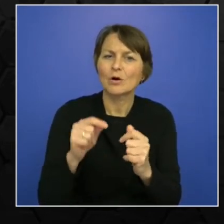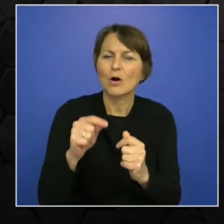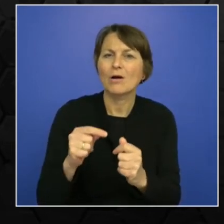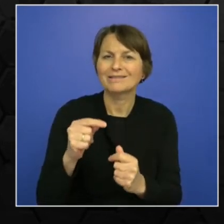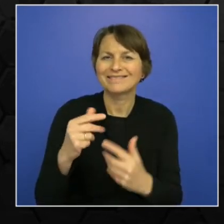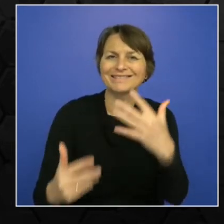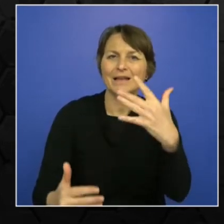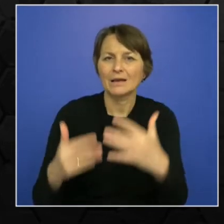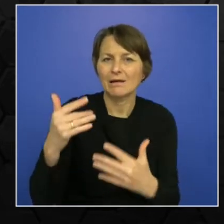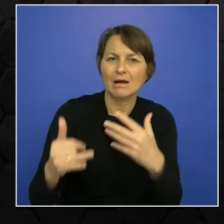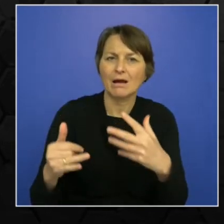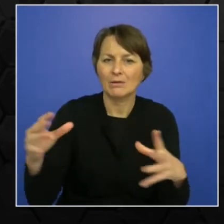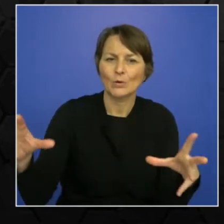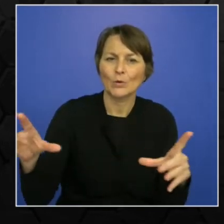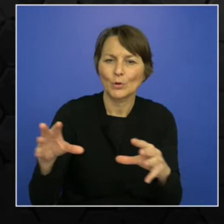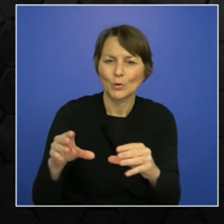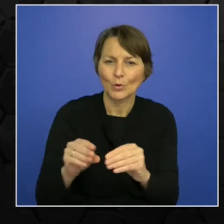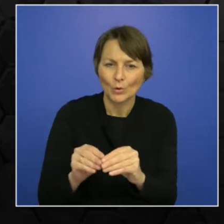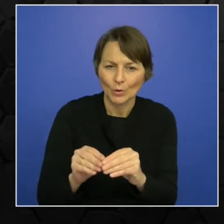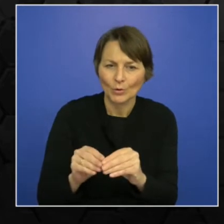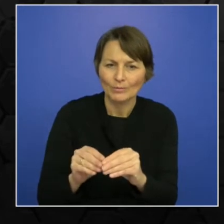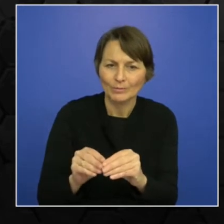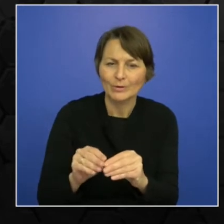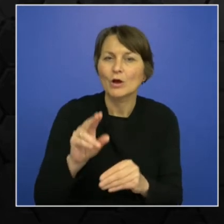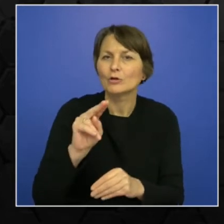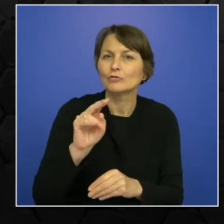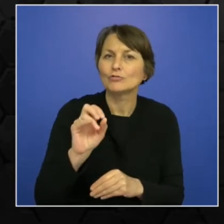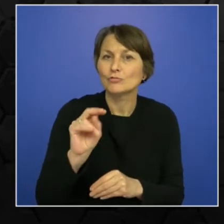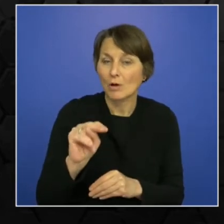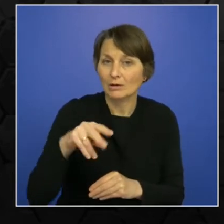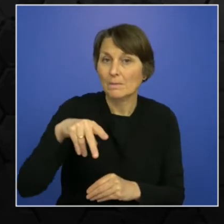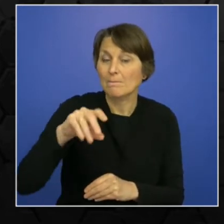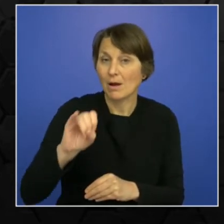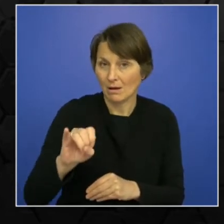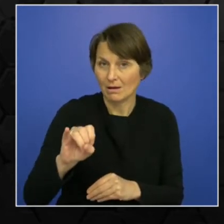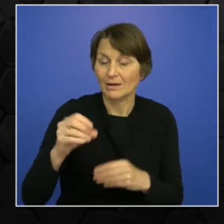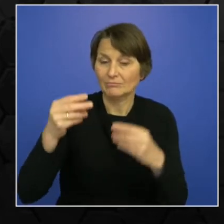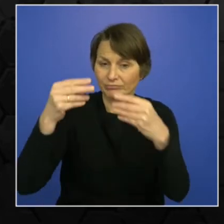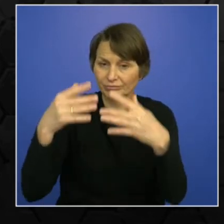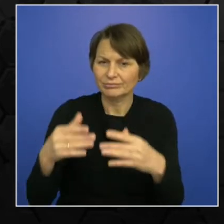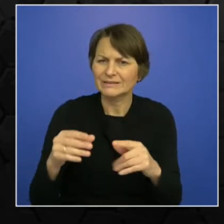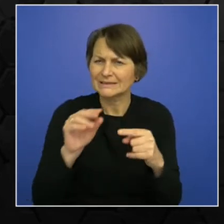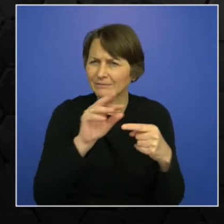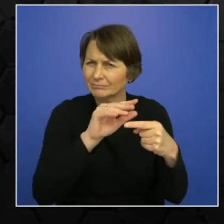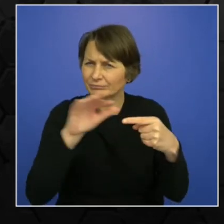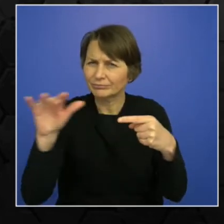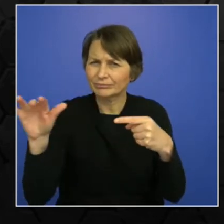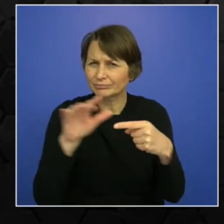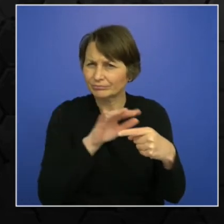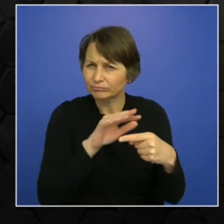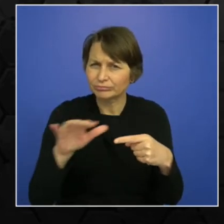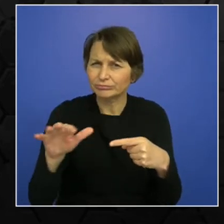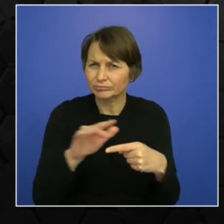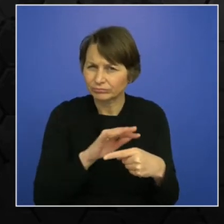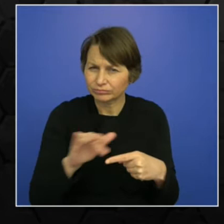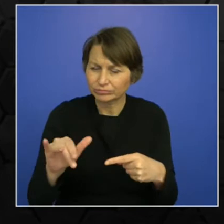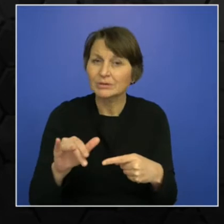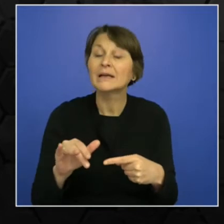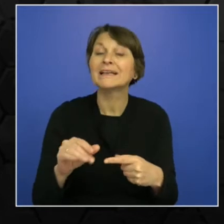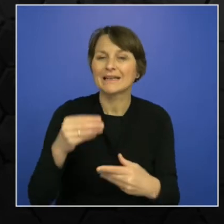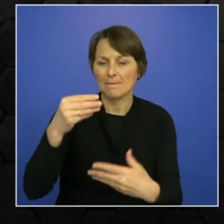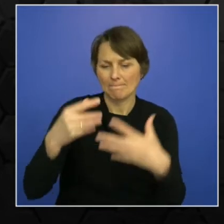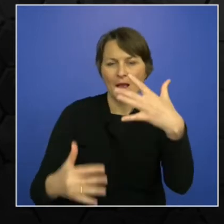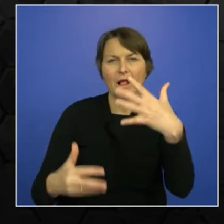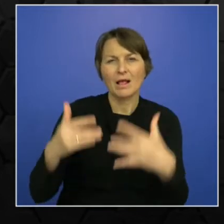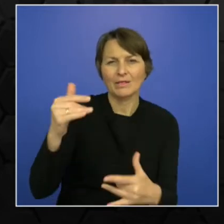to take up the NumPy data and then load it again, and we can directly use the mathematical formulas which